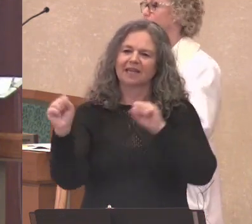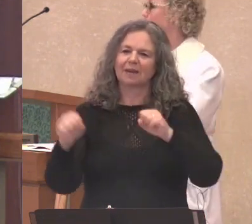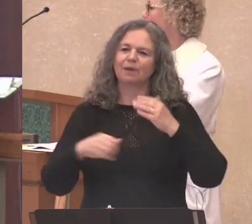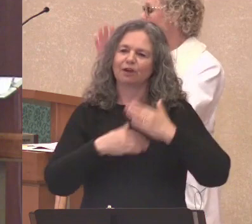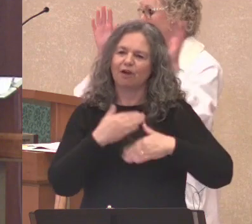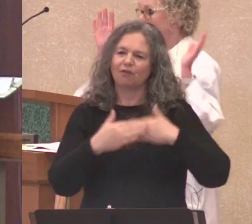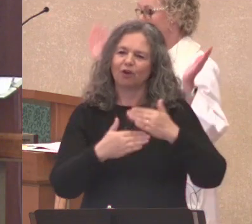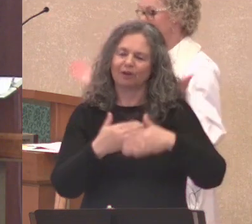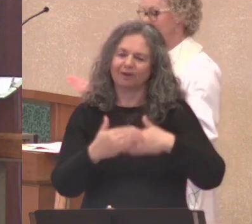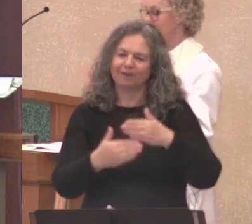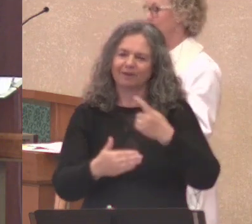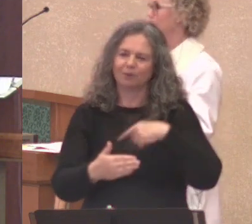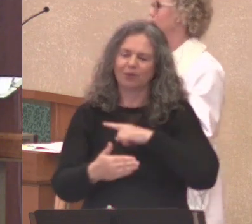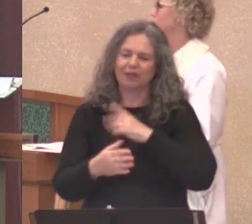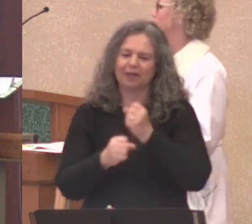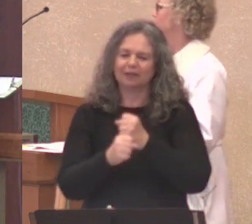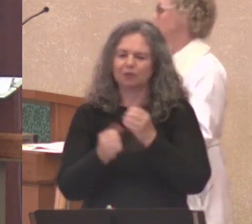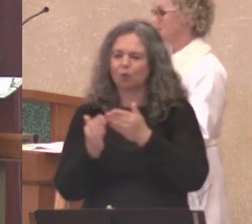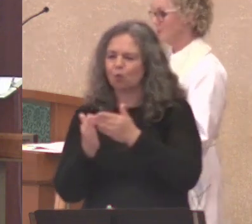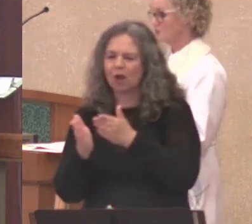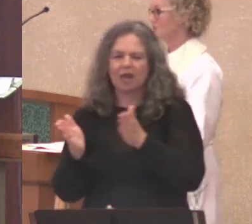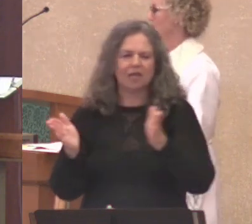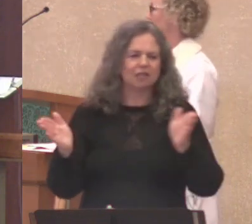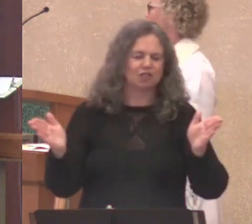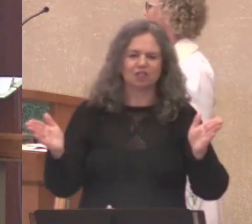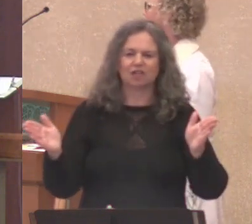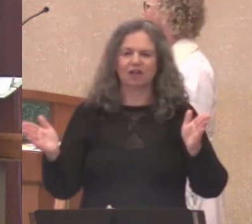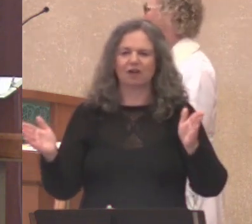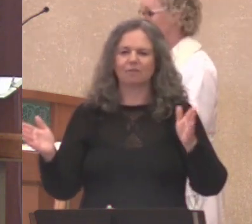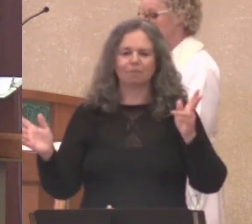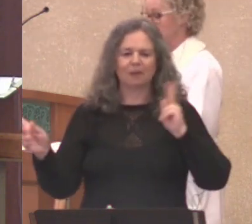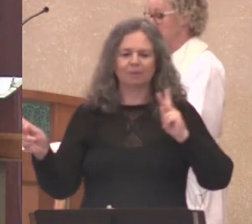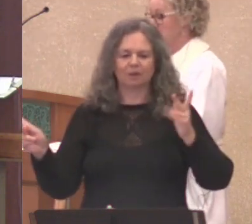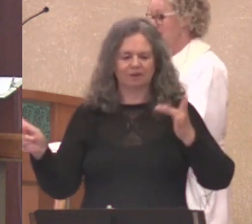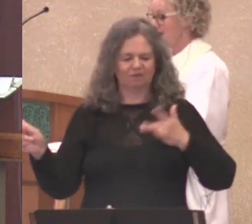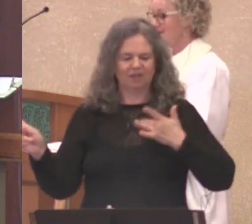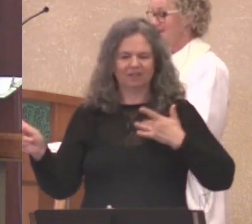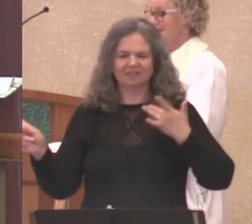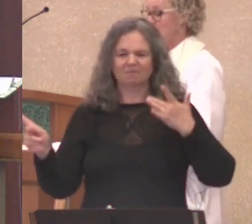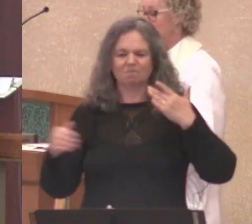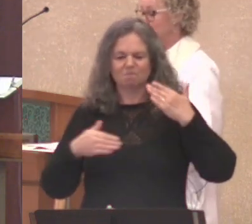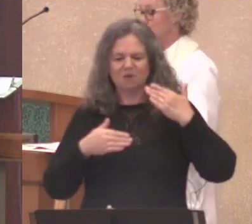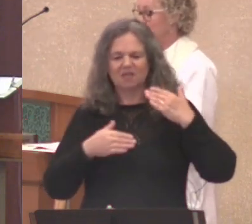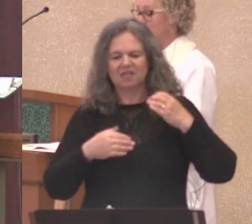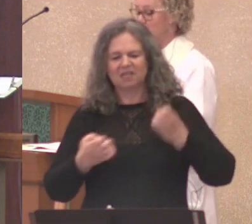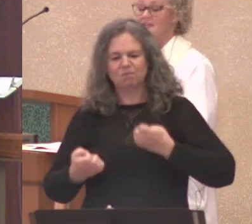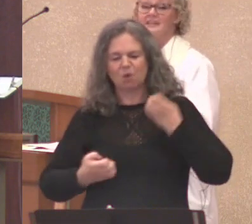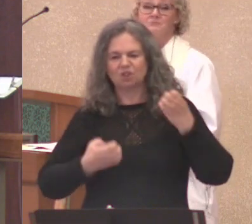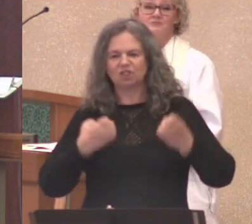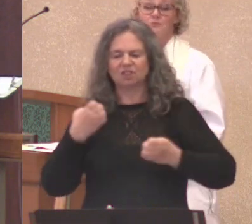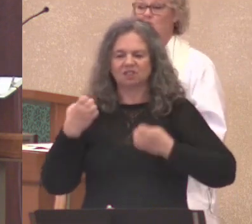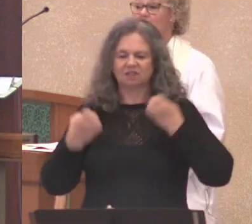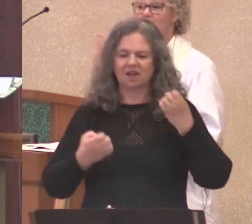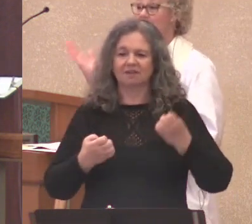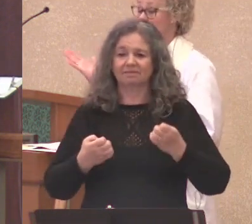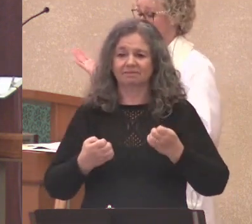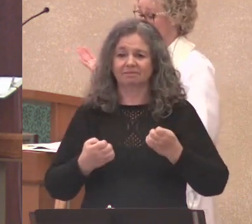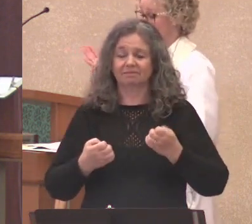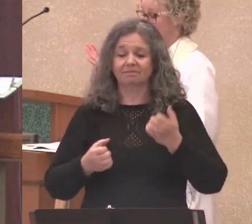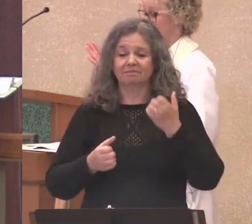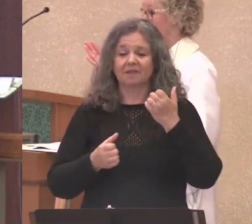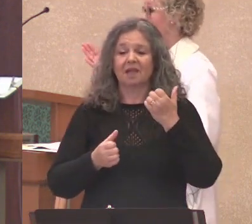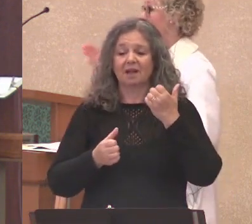give us this whole range of human emotions, and it can be pretty raw, which is really relatable for